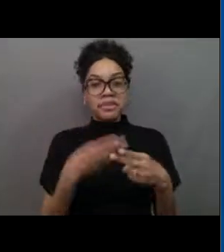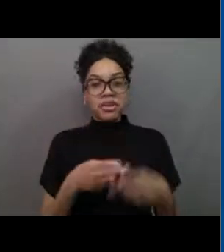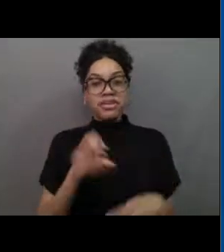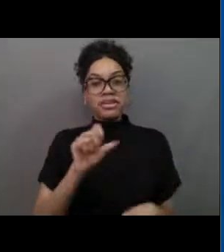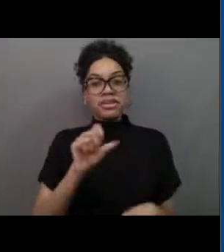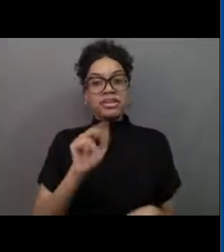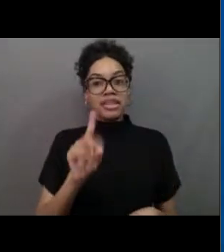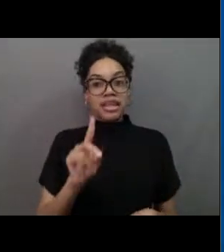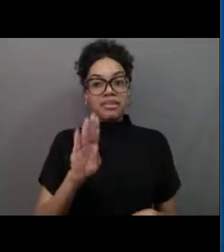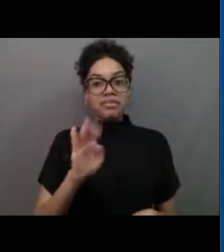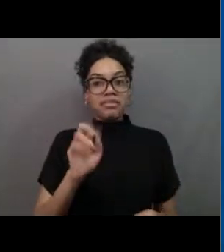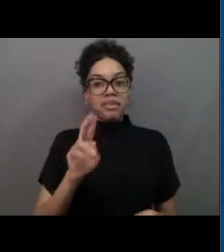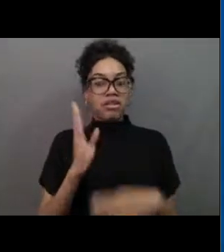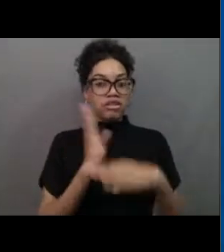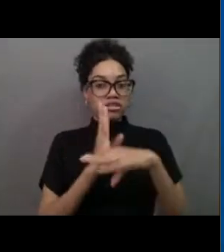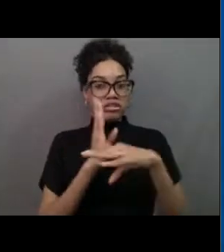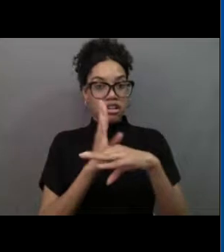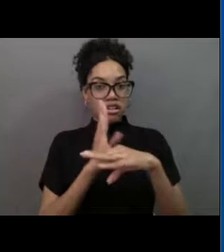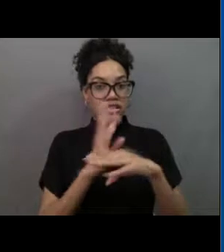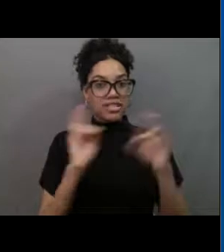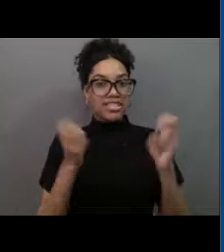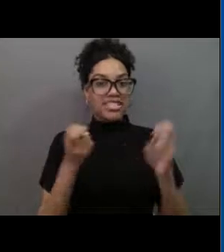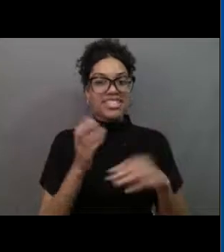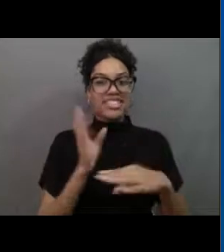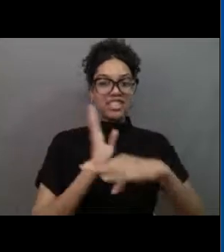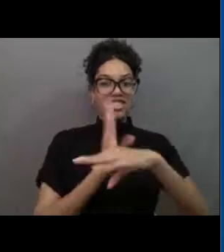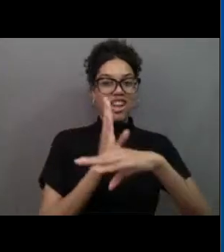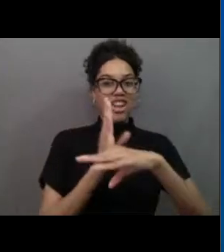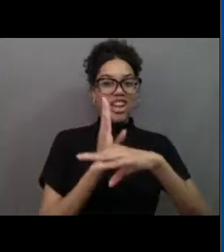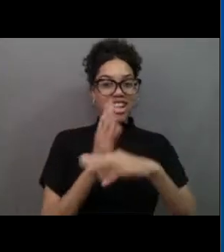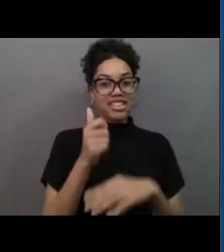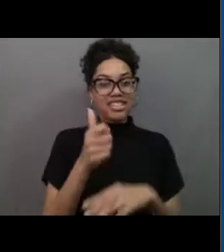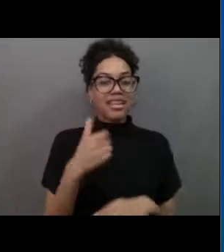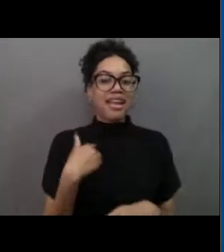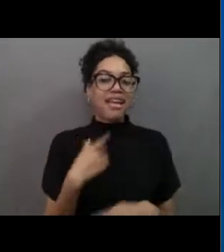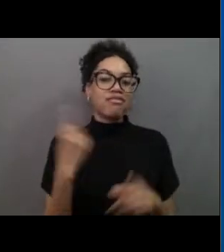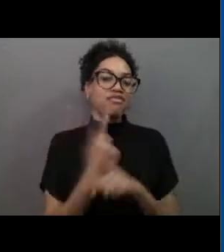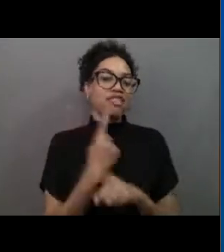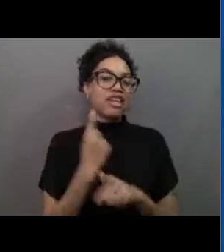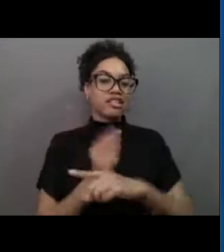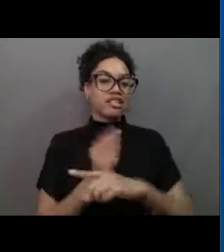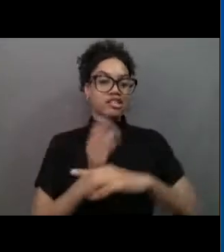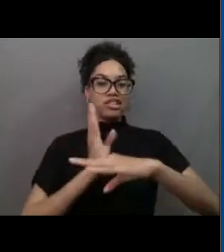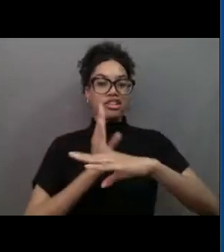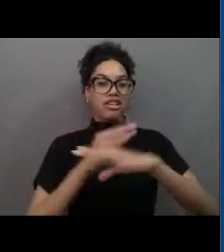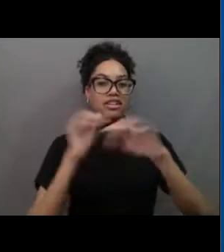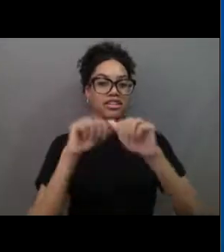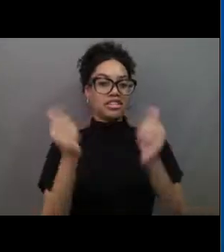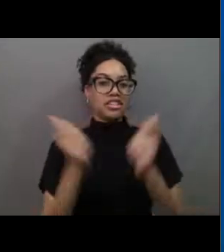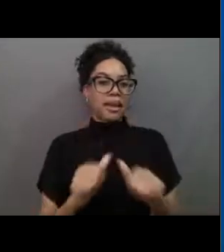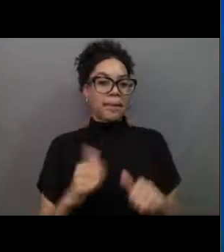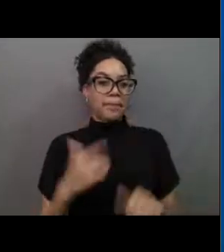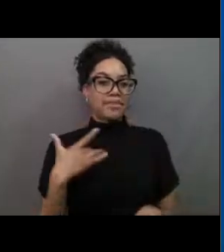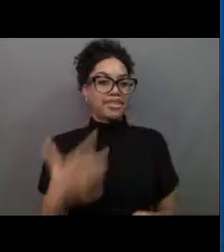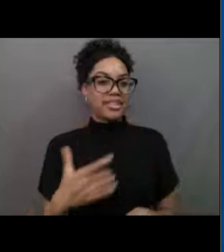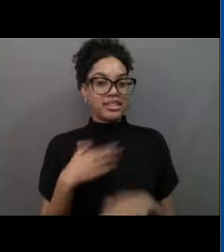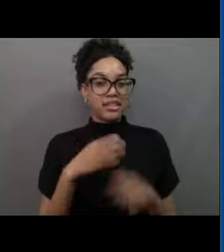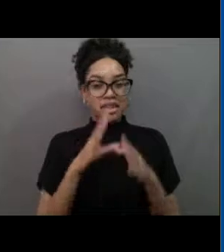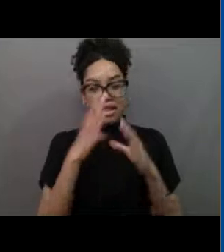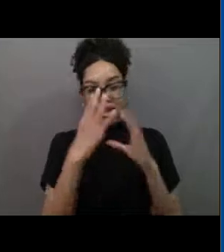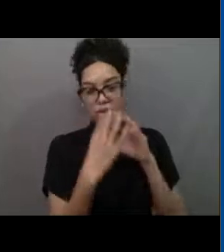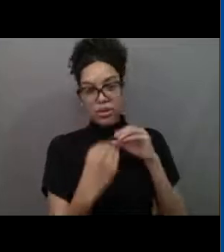shark, and this is what I call a sharky shark. It's the one that has that typical shark shape that you tend to think of. These are